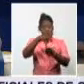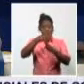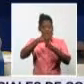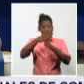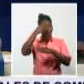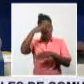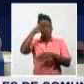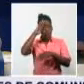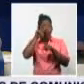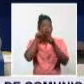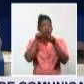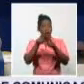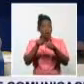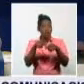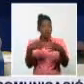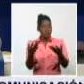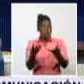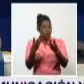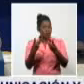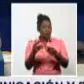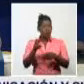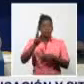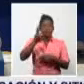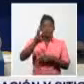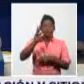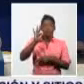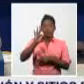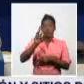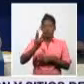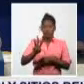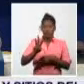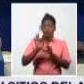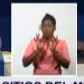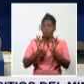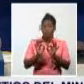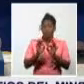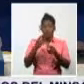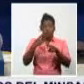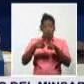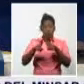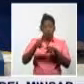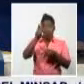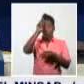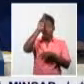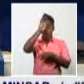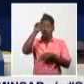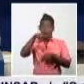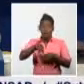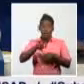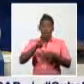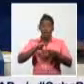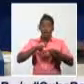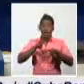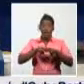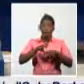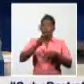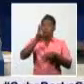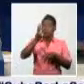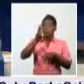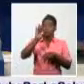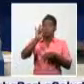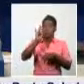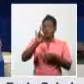Institute, 580 samples were studied. In Santiago de Cuba Molecular Biology Laboratory,